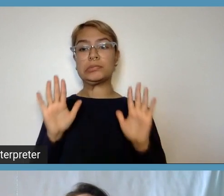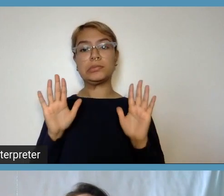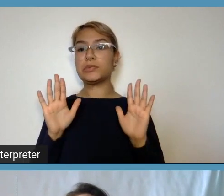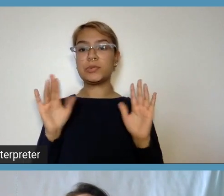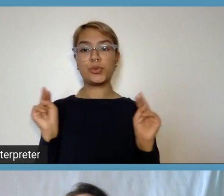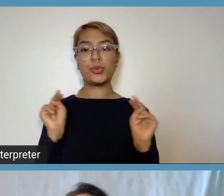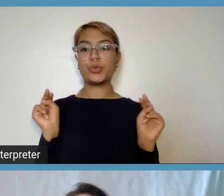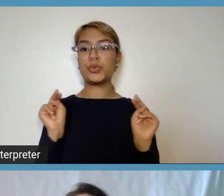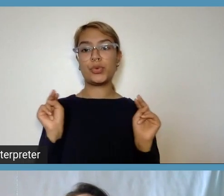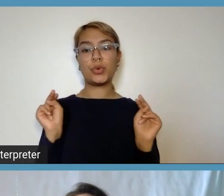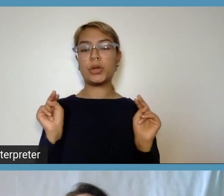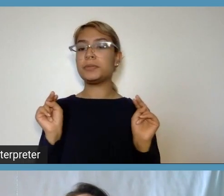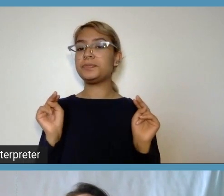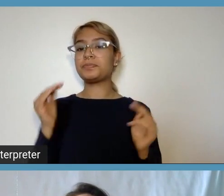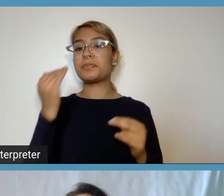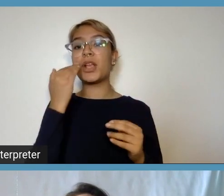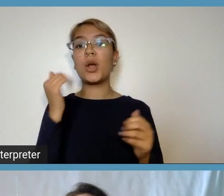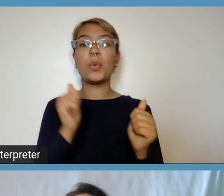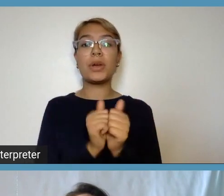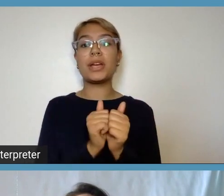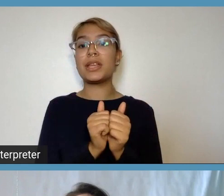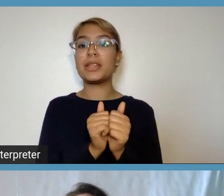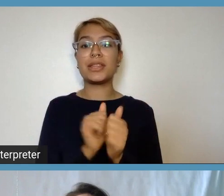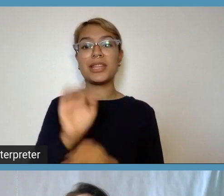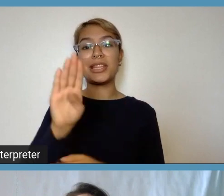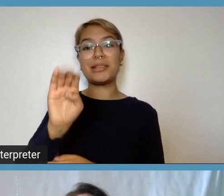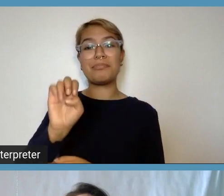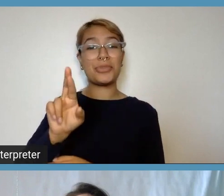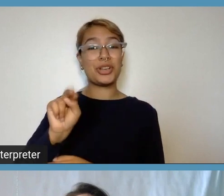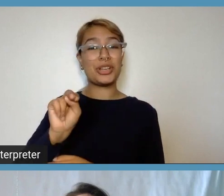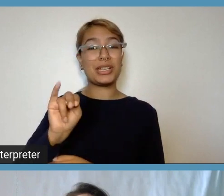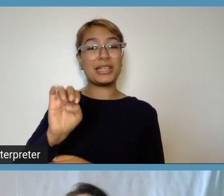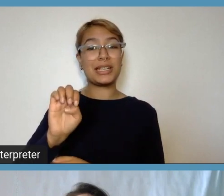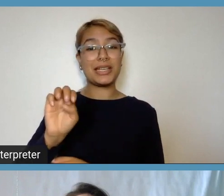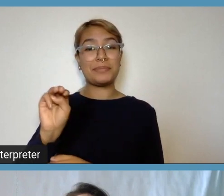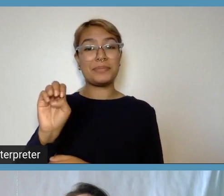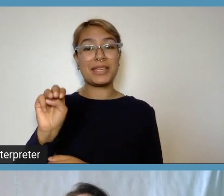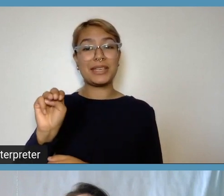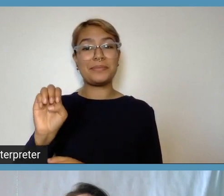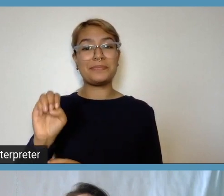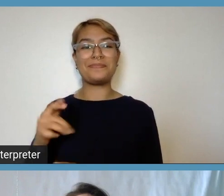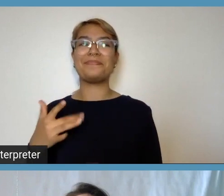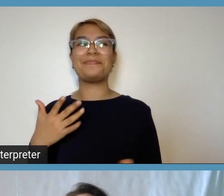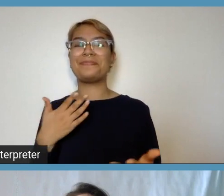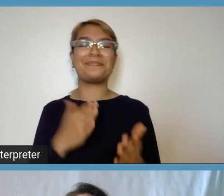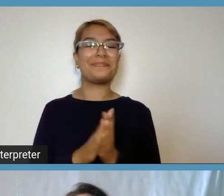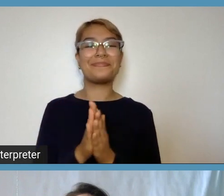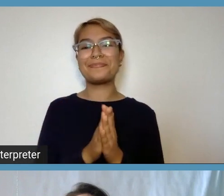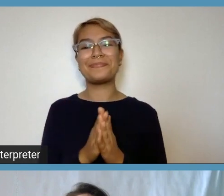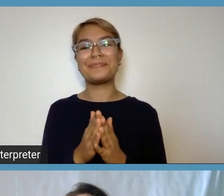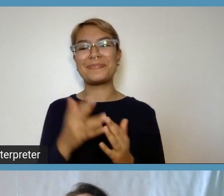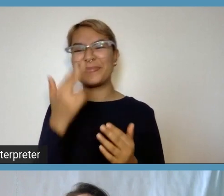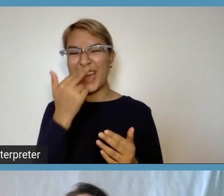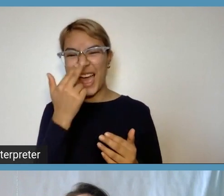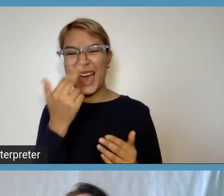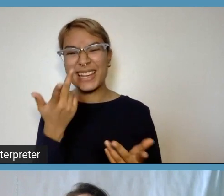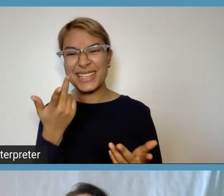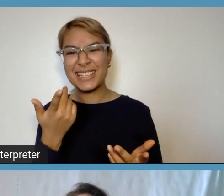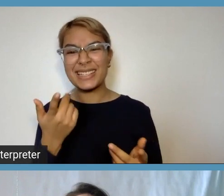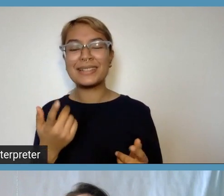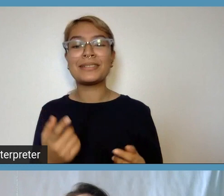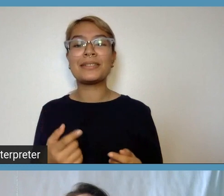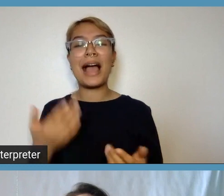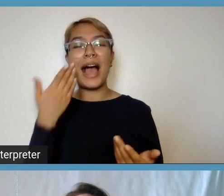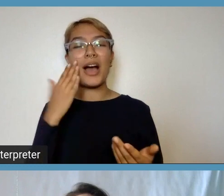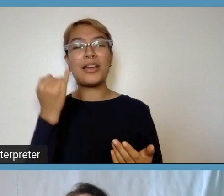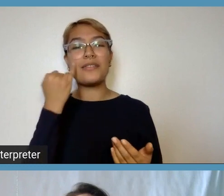much with current events. I know with the Bernie meme, I was happy to see Bernie in his folding chair with the mittens. I don't remember if we posted